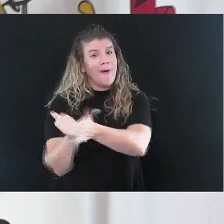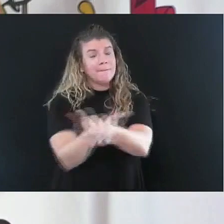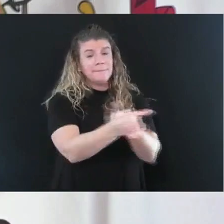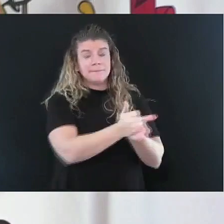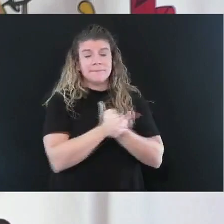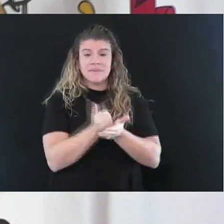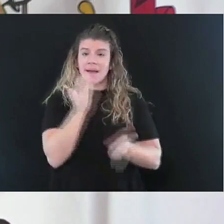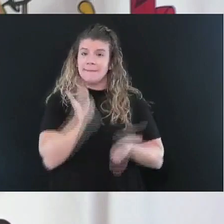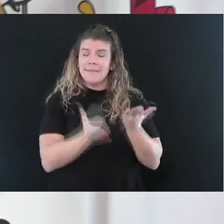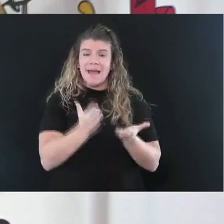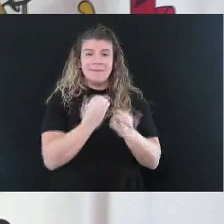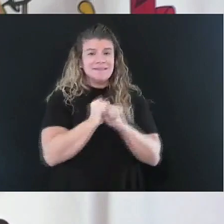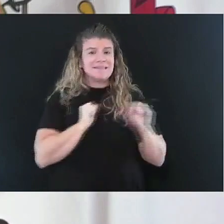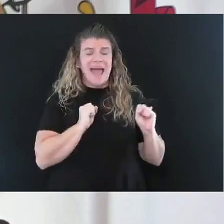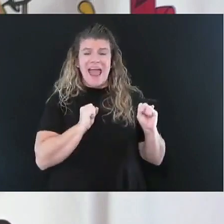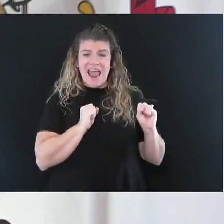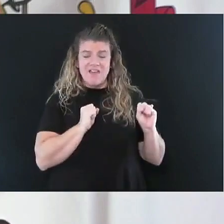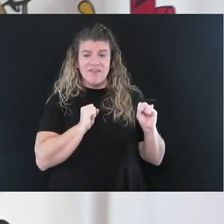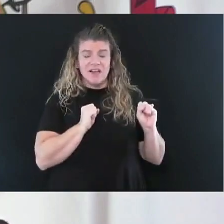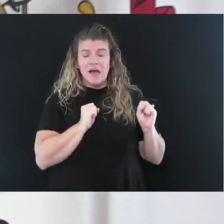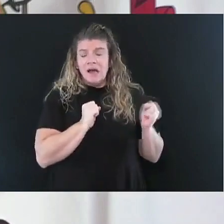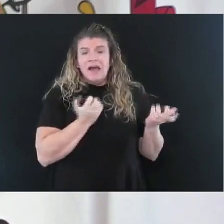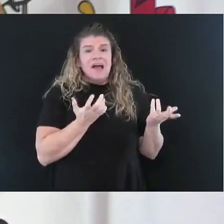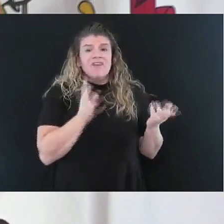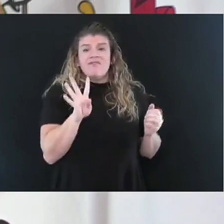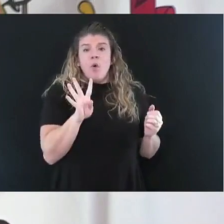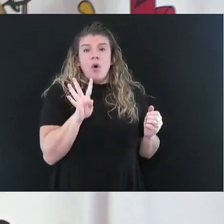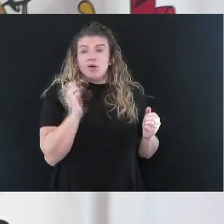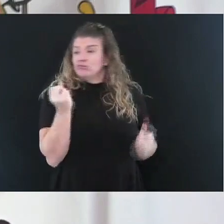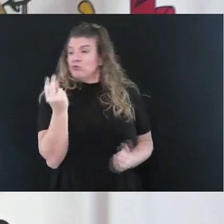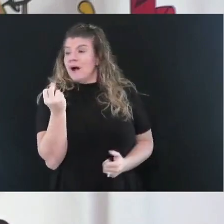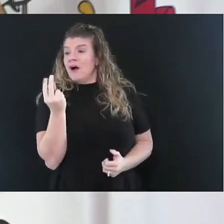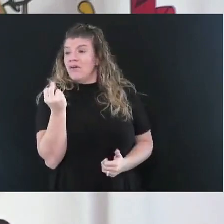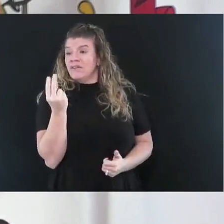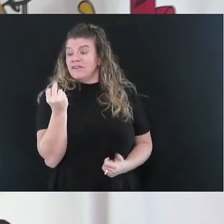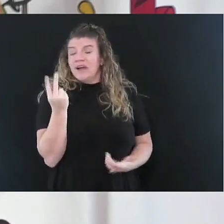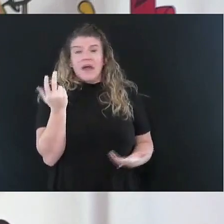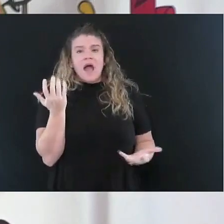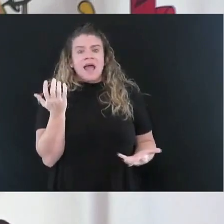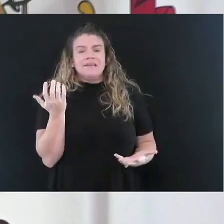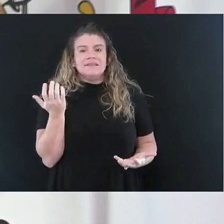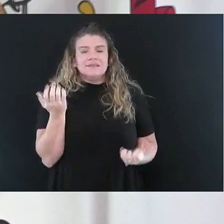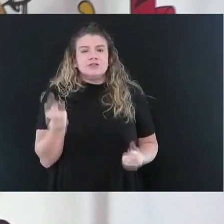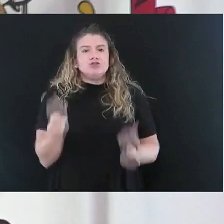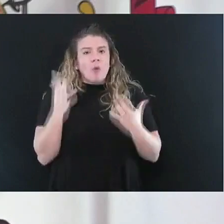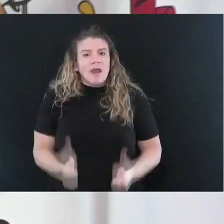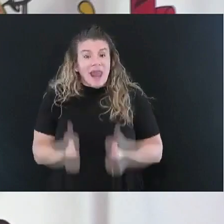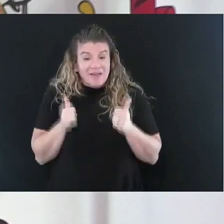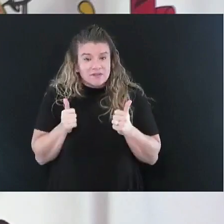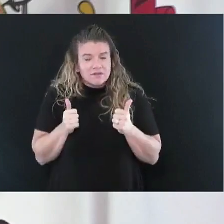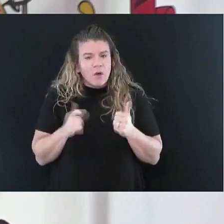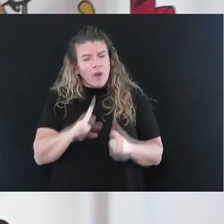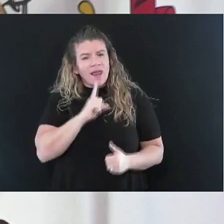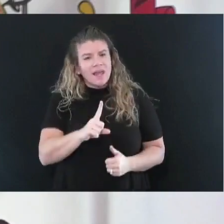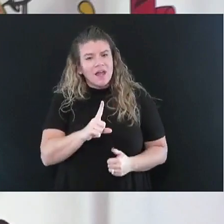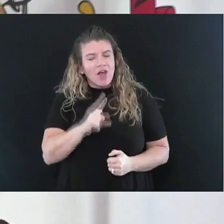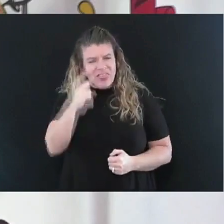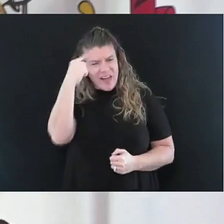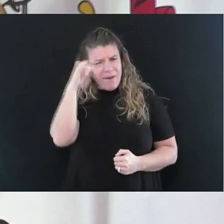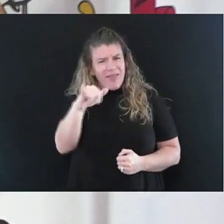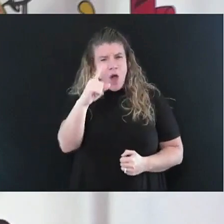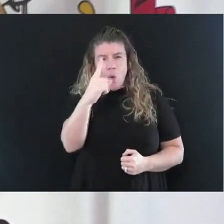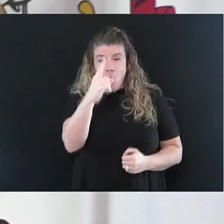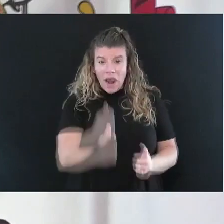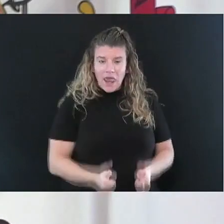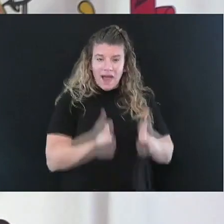maybe save 4 lives, 12 lives. What do they cost? I mean, what is the cost?